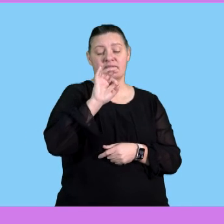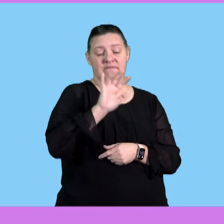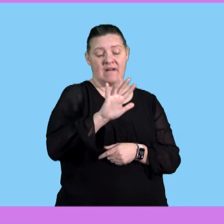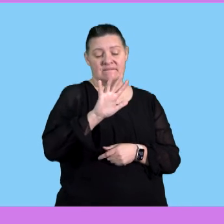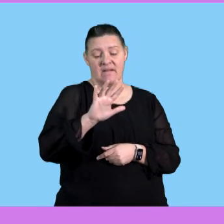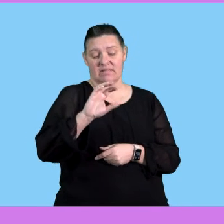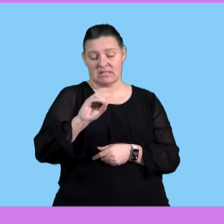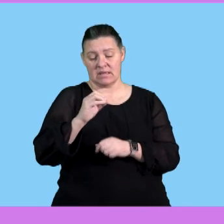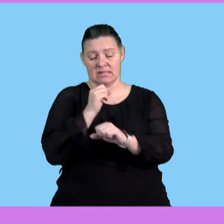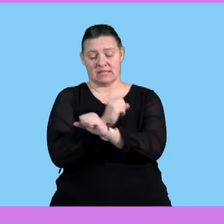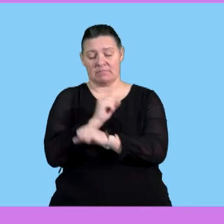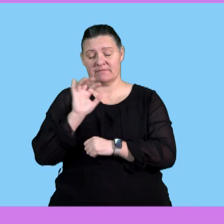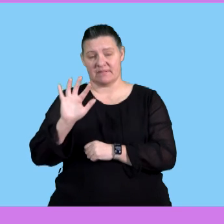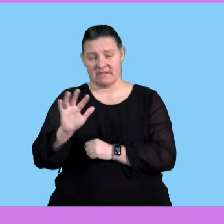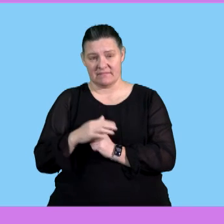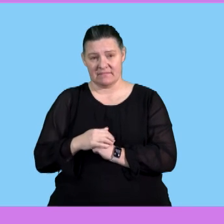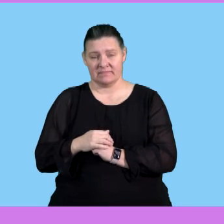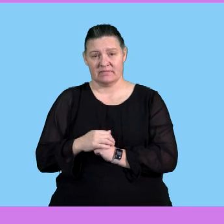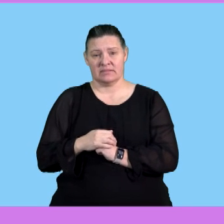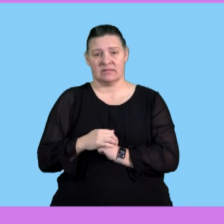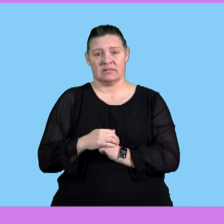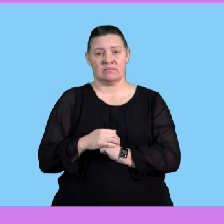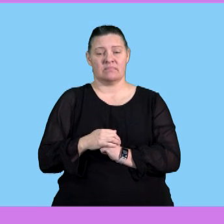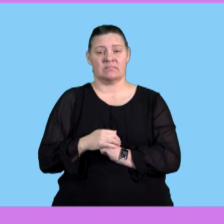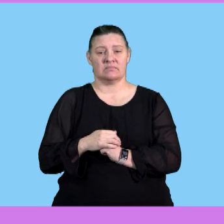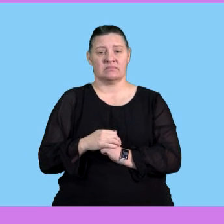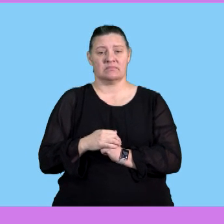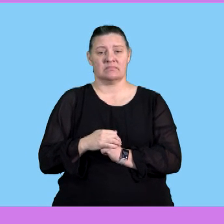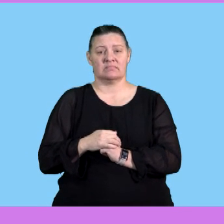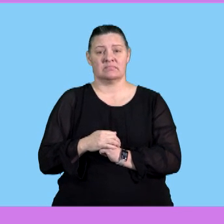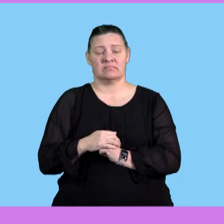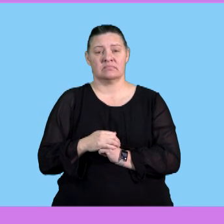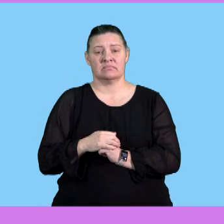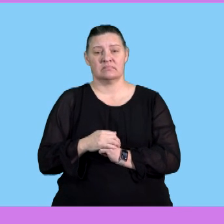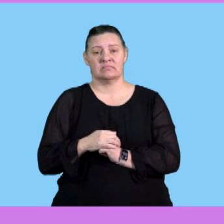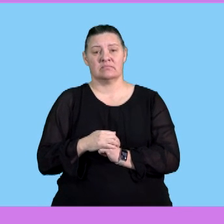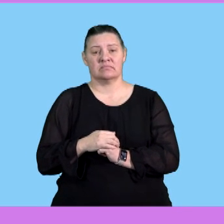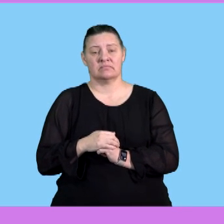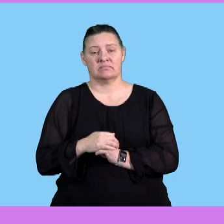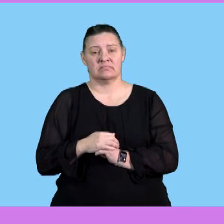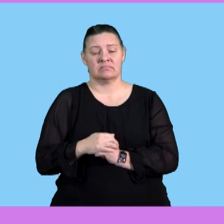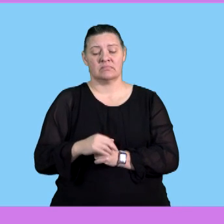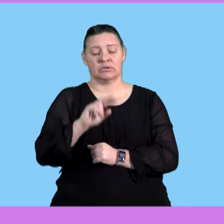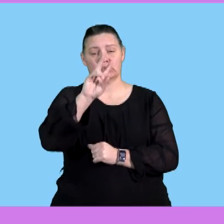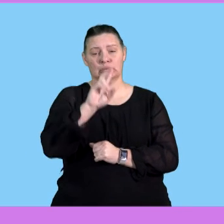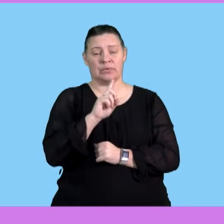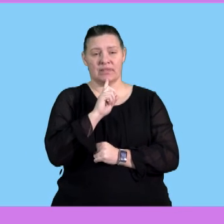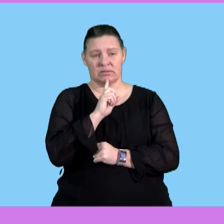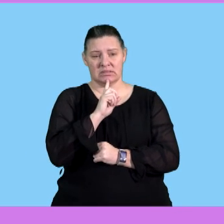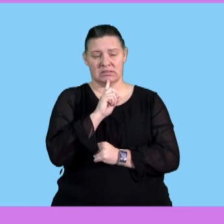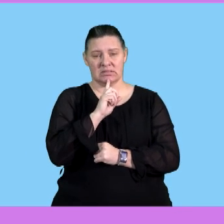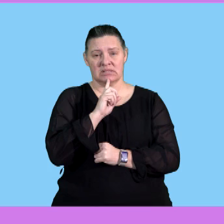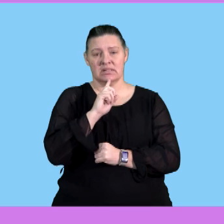be 550 times 5, and that is